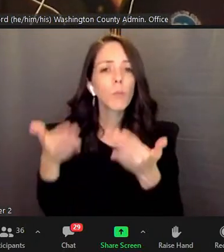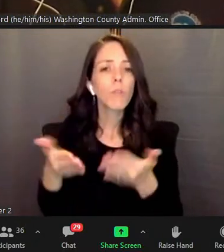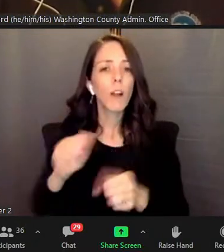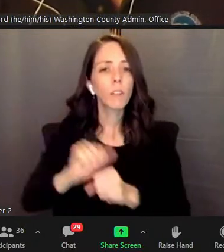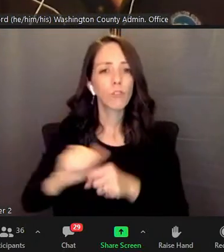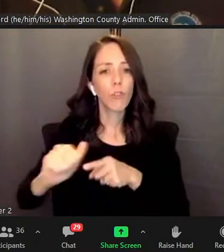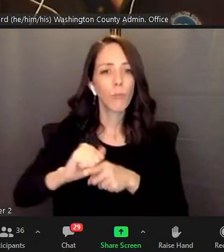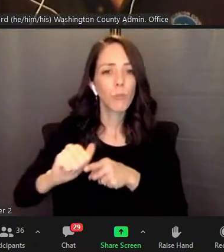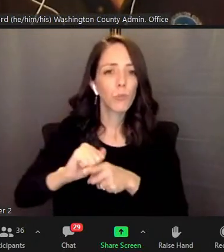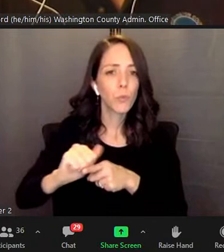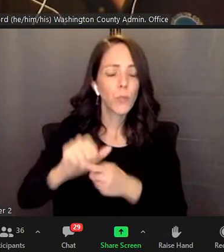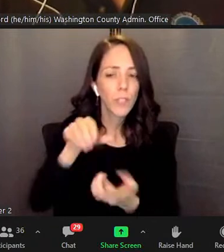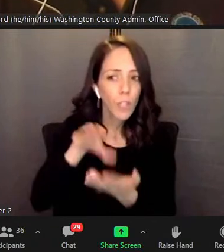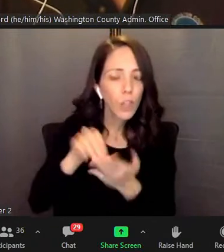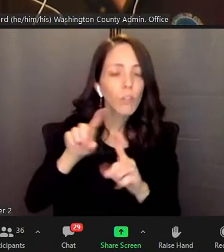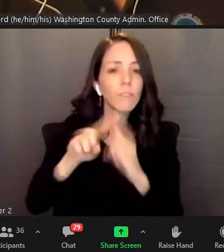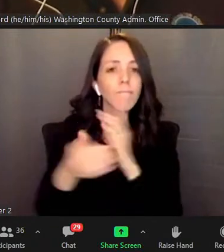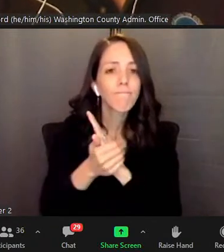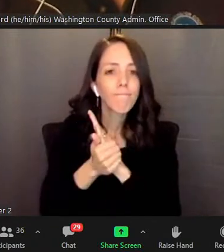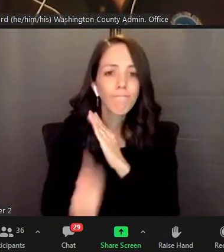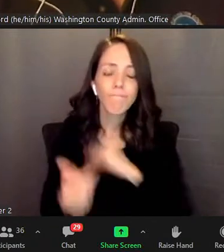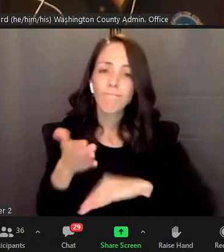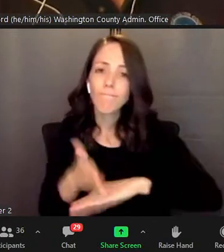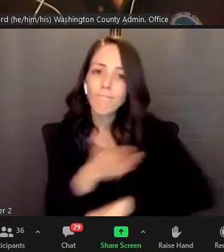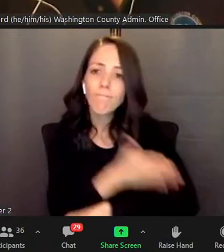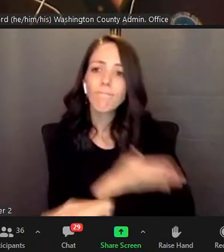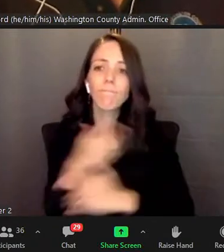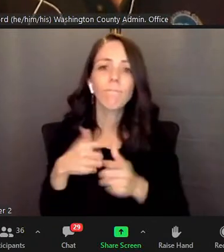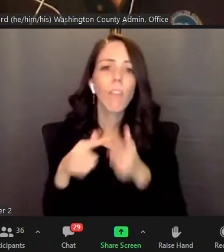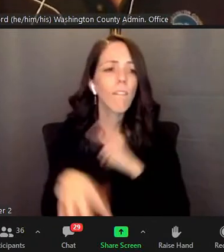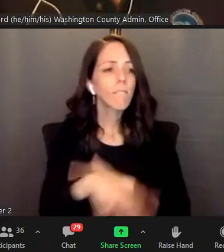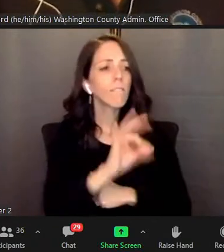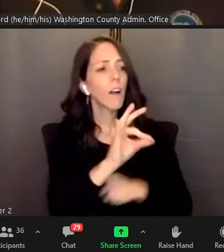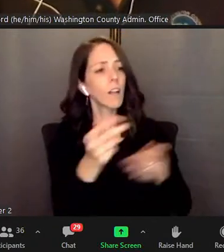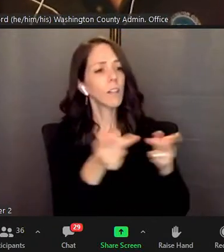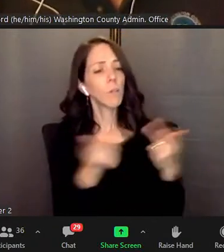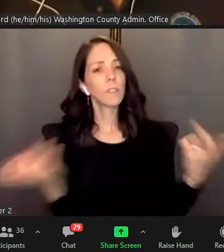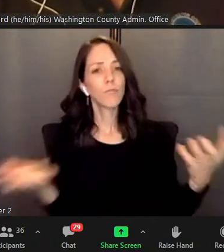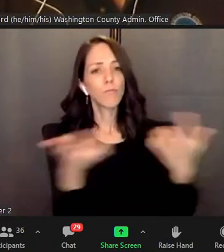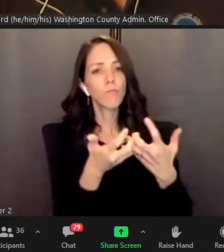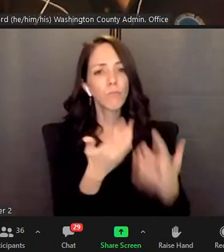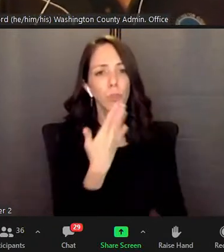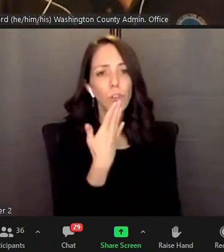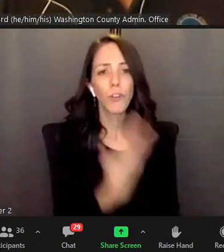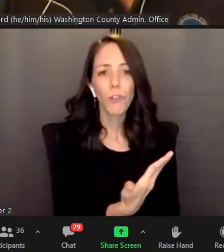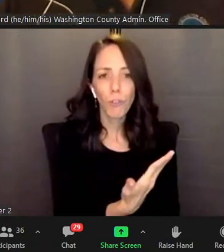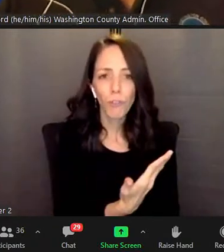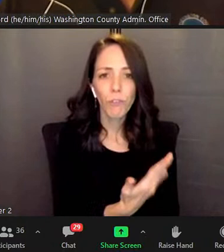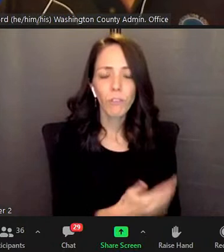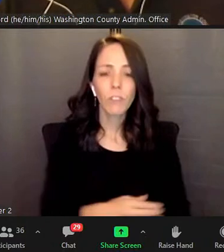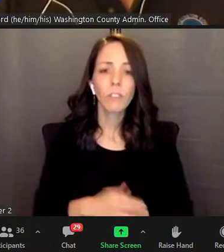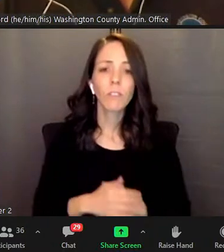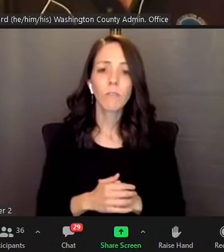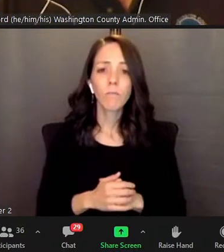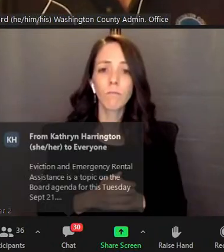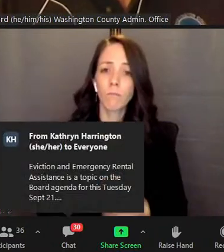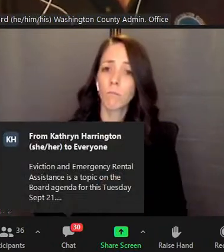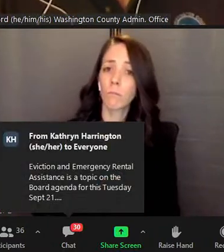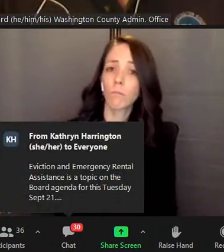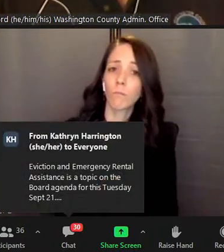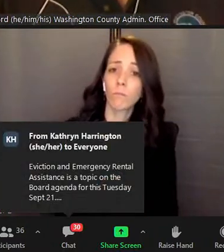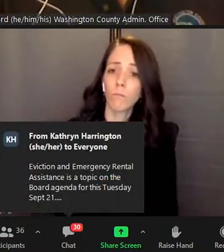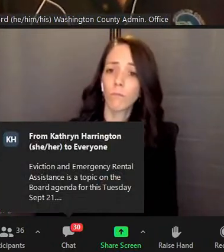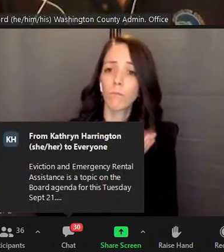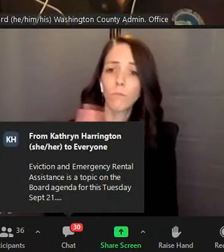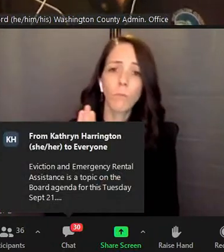sets and the positions that they really want to have? And so I appreciate people participating.